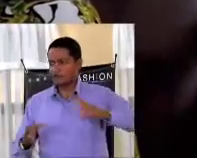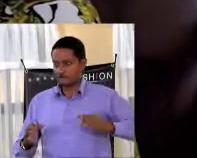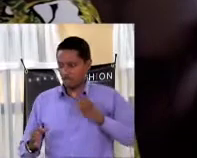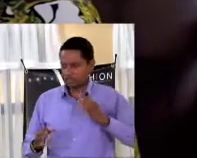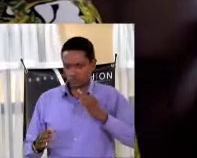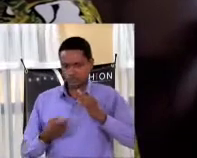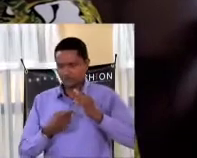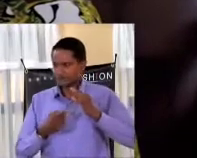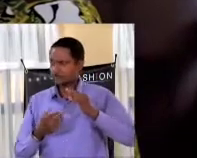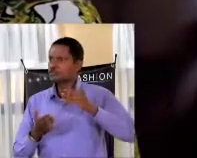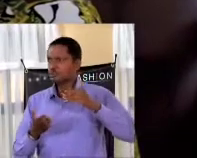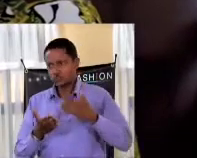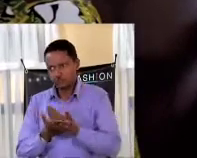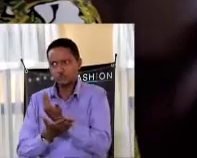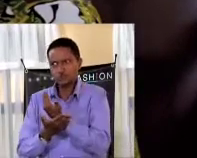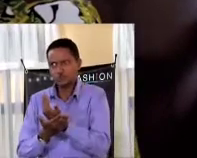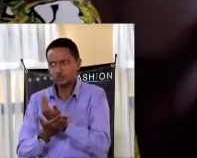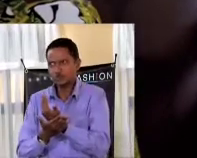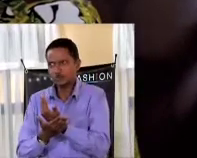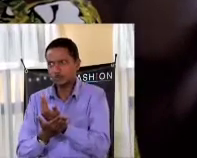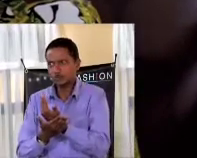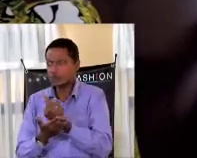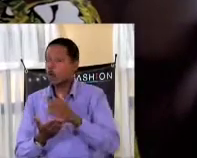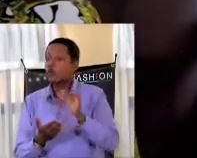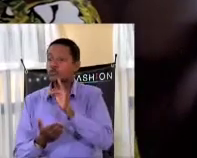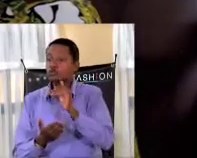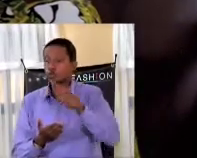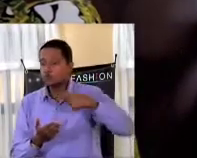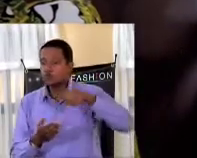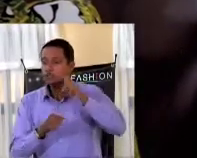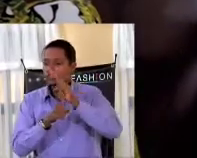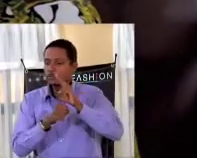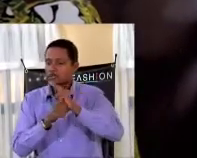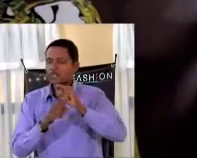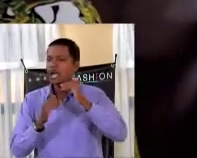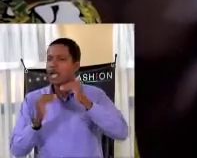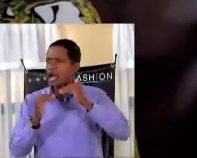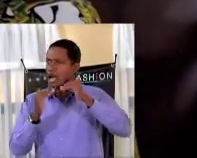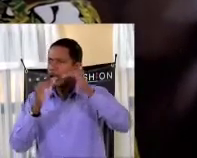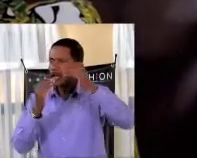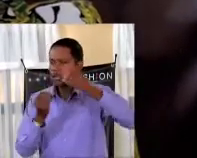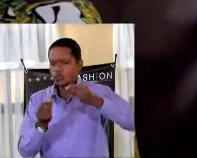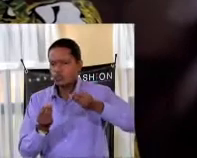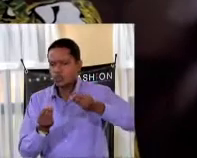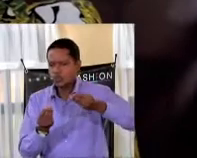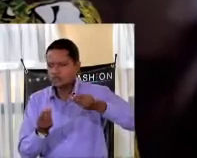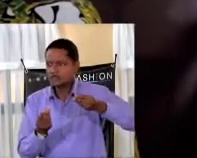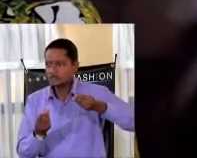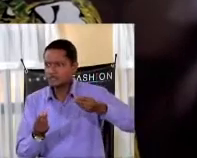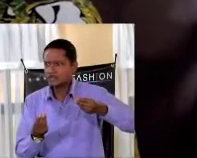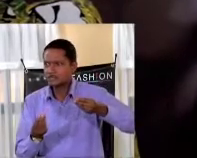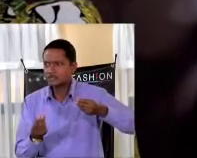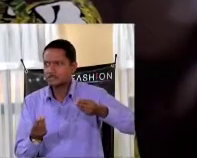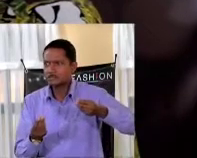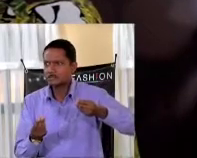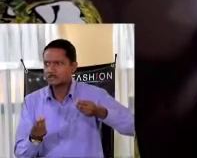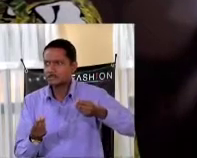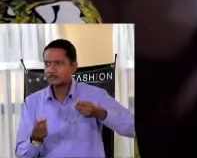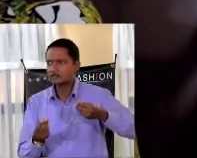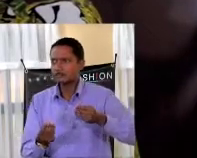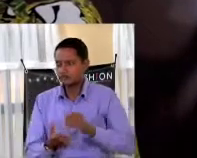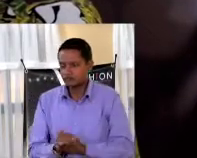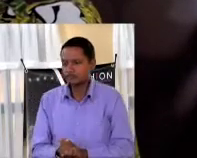is new. We also use higher quality materials, and our aesthetic lends itself to